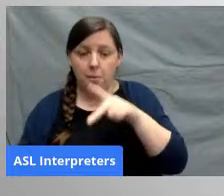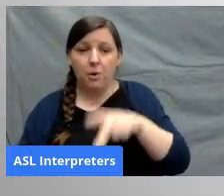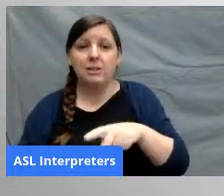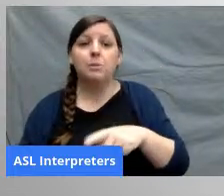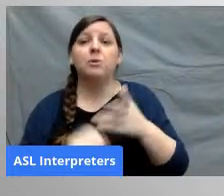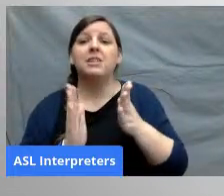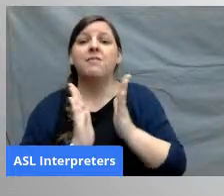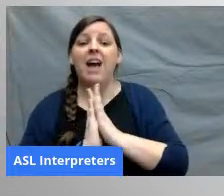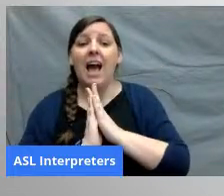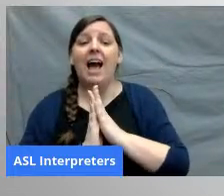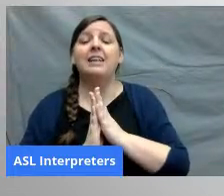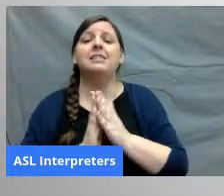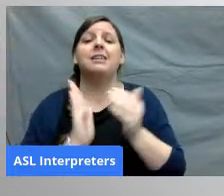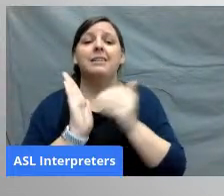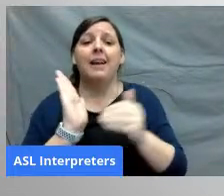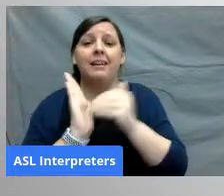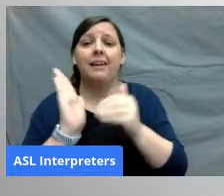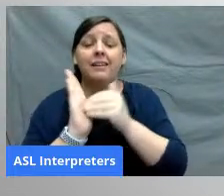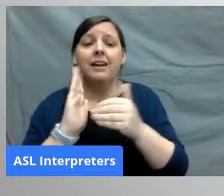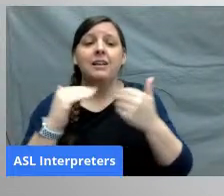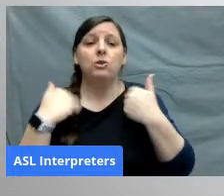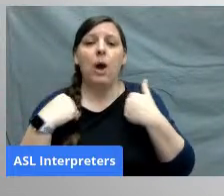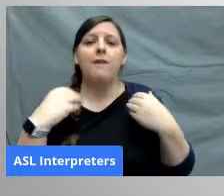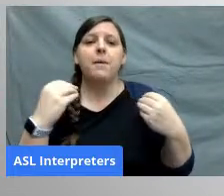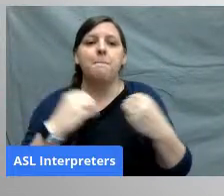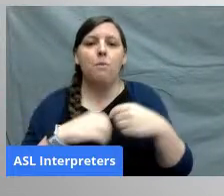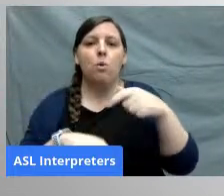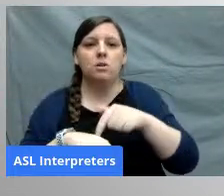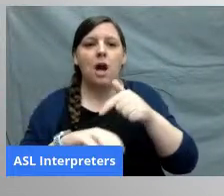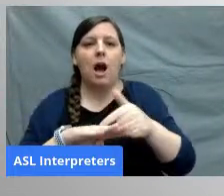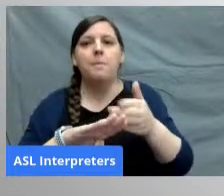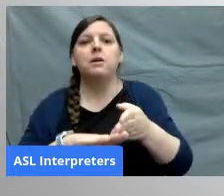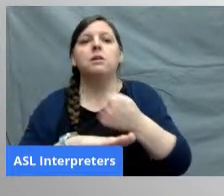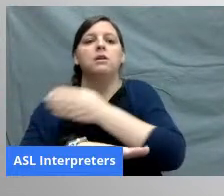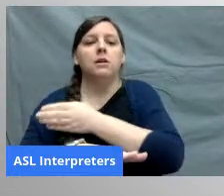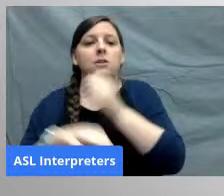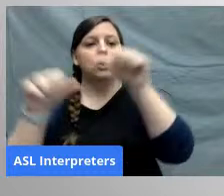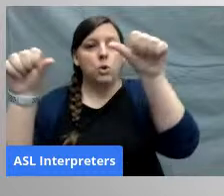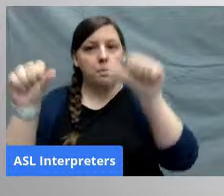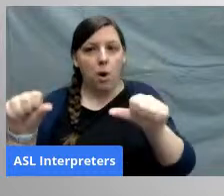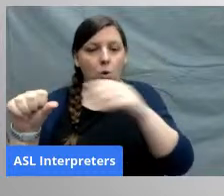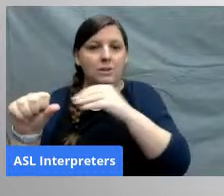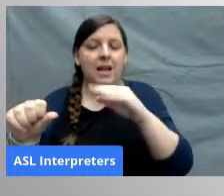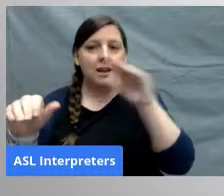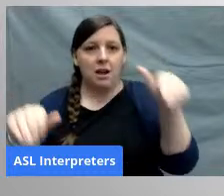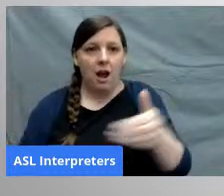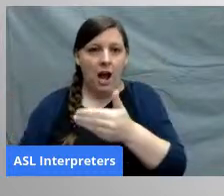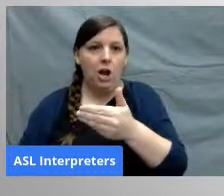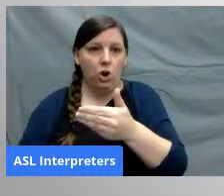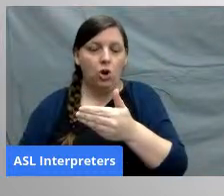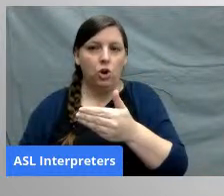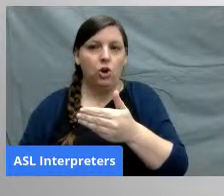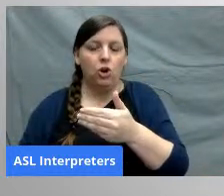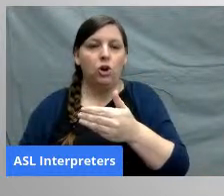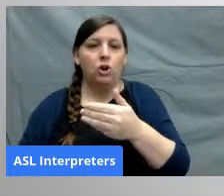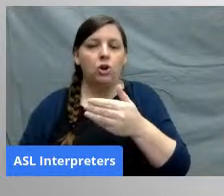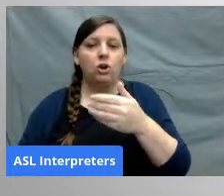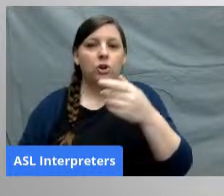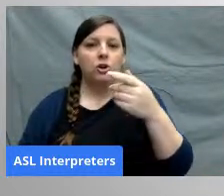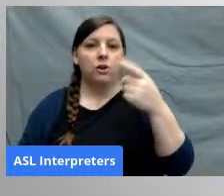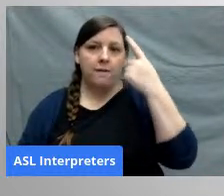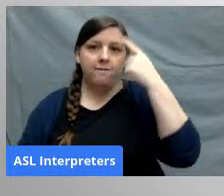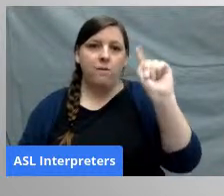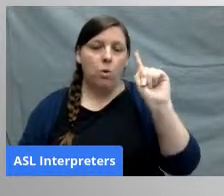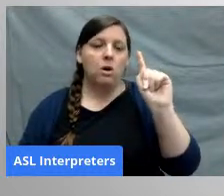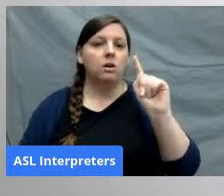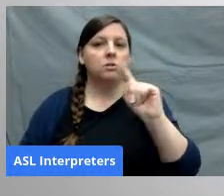consistently to have more advanced time to post and hire in order to find strong candidates.